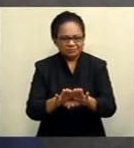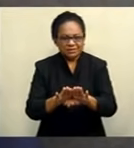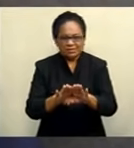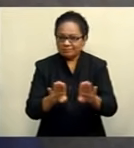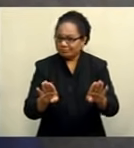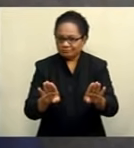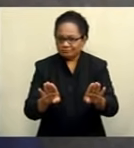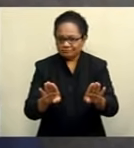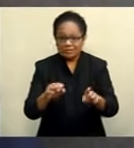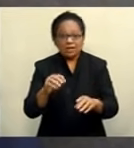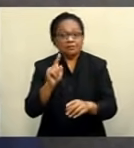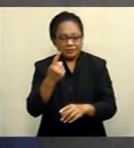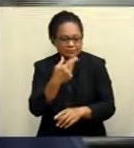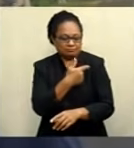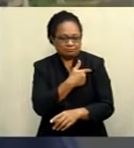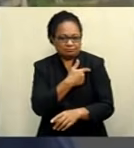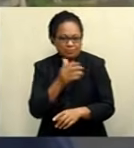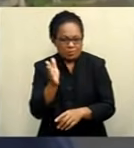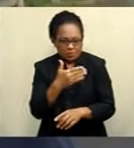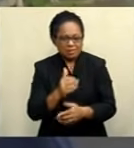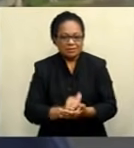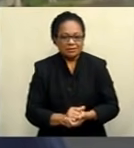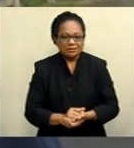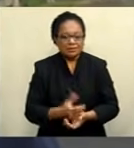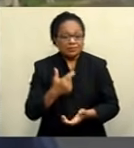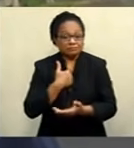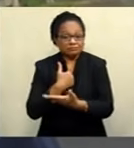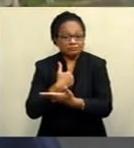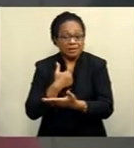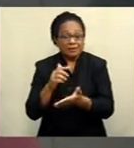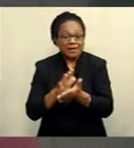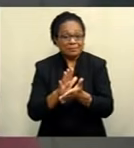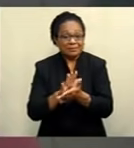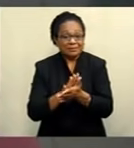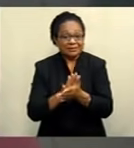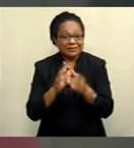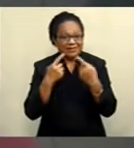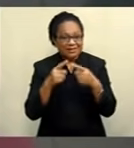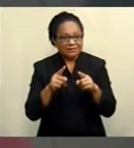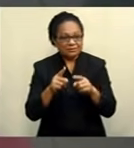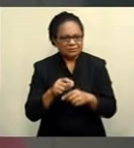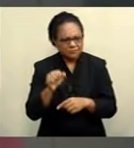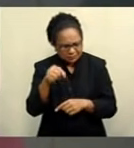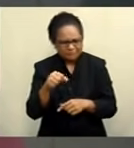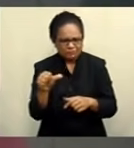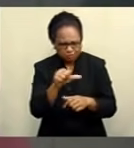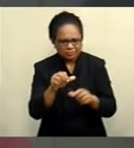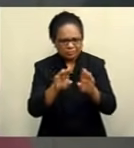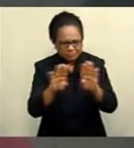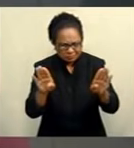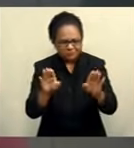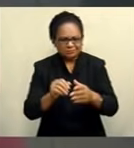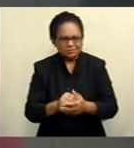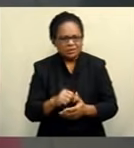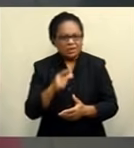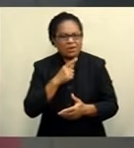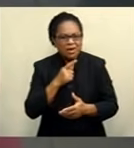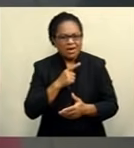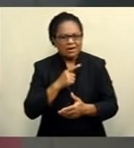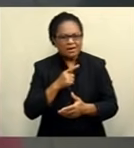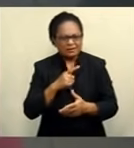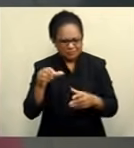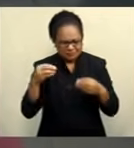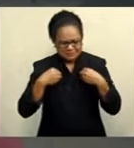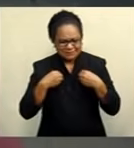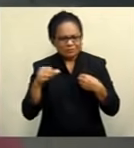the vaccination has been done. I'm happy for the announcement. Yeah, they should open the border because business should start